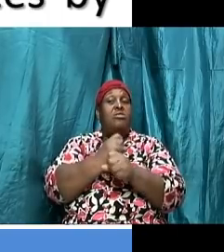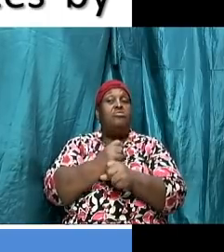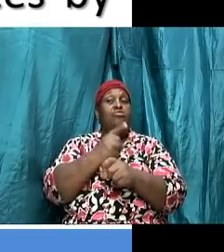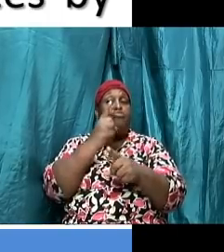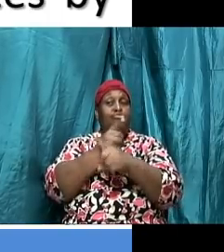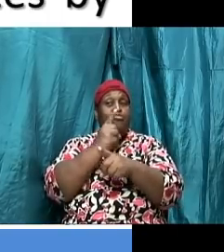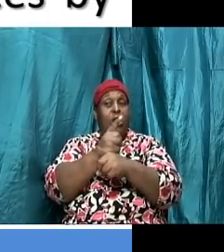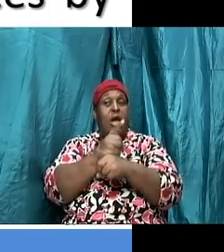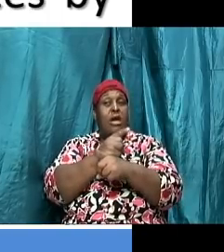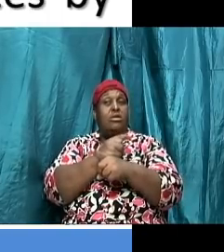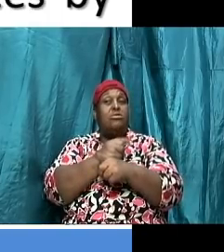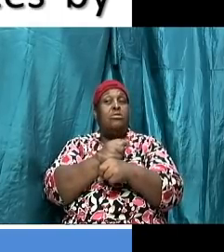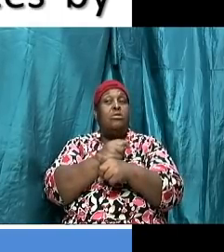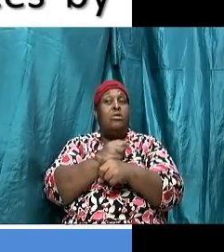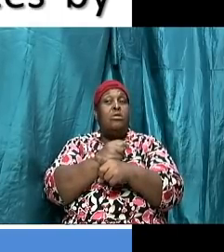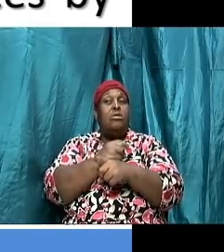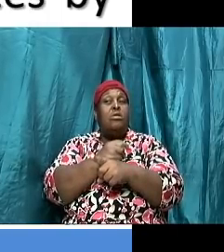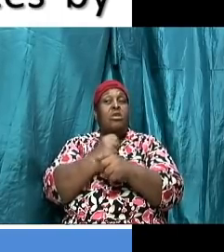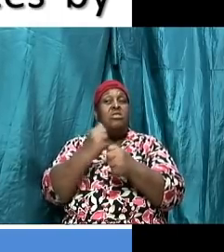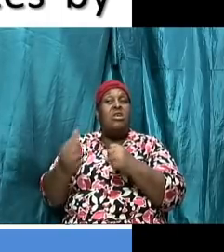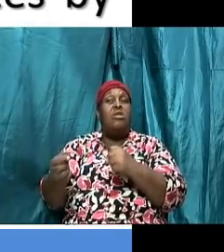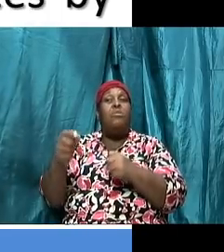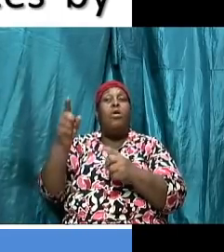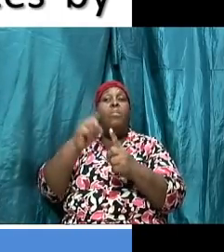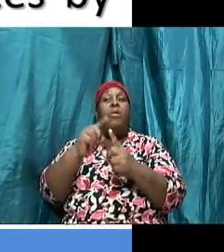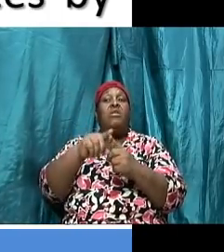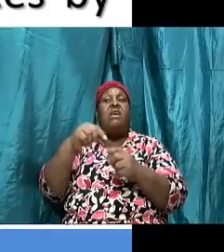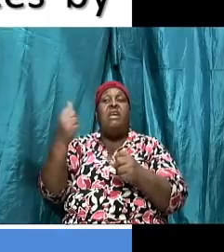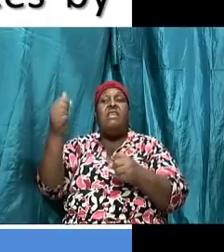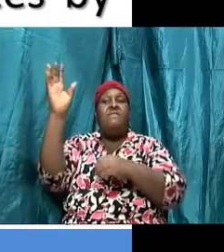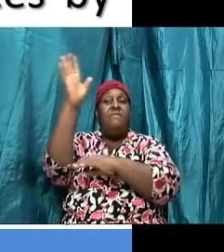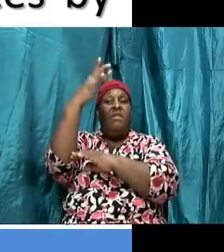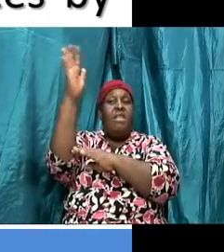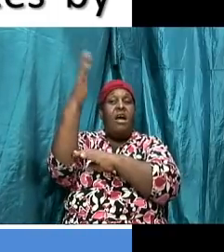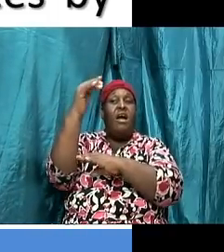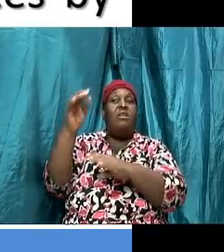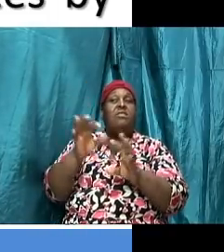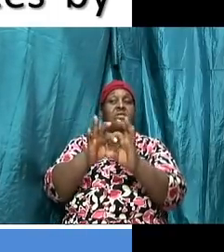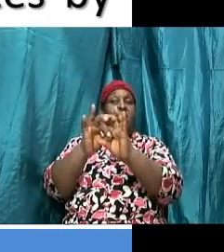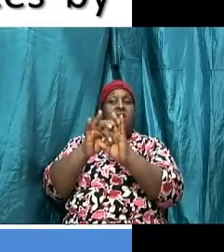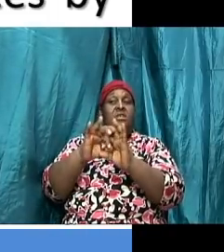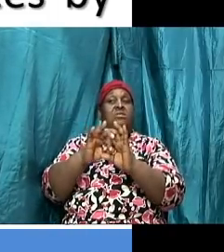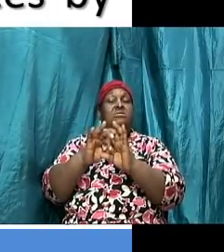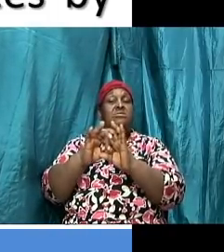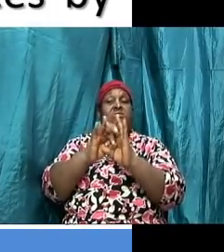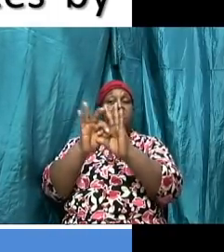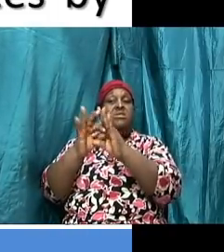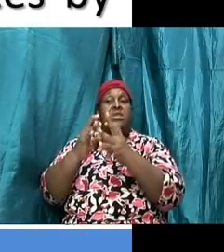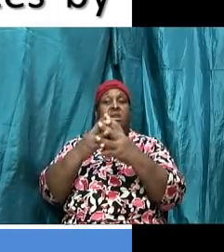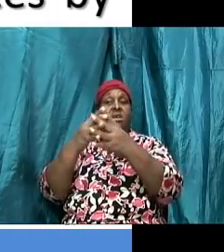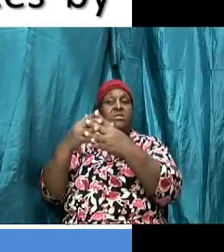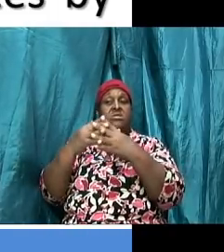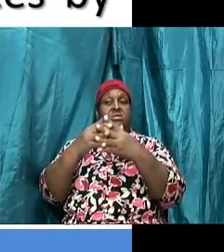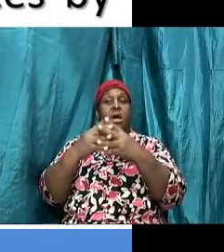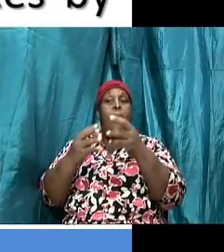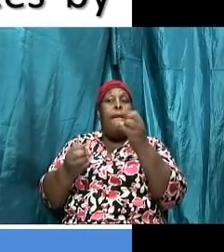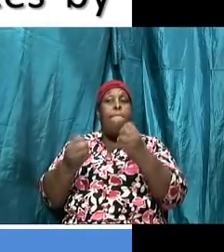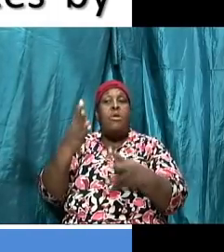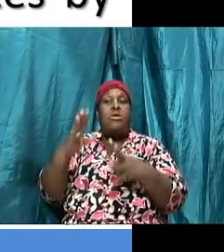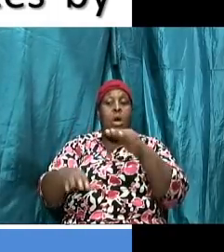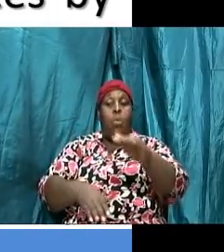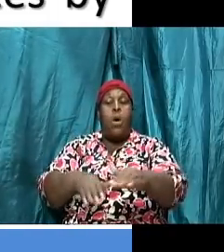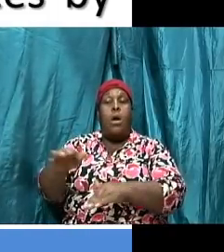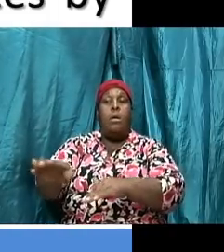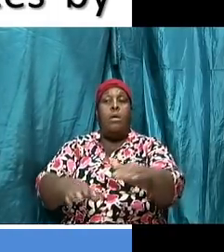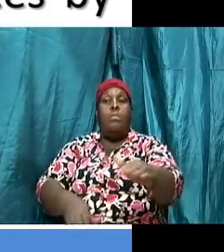any flag of the United States by publicly mutilating, defacing, defiling, burning, and trampling upon